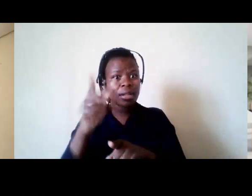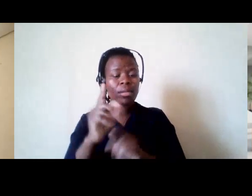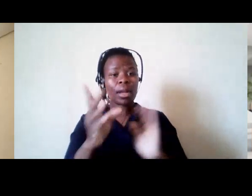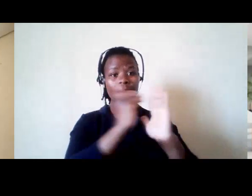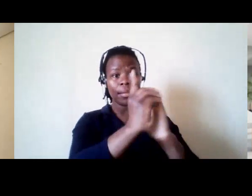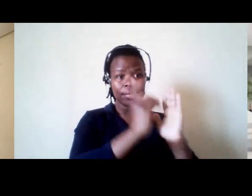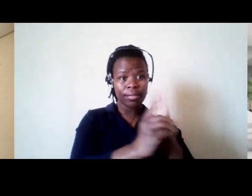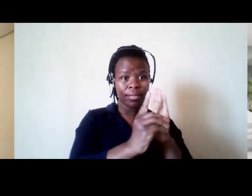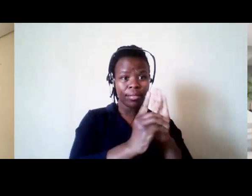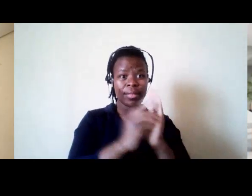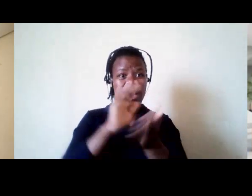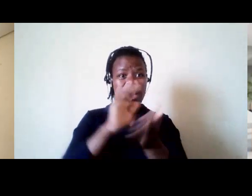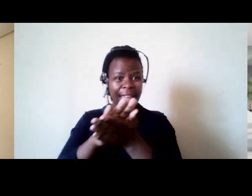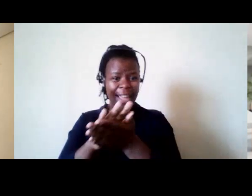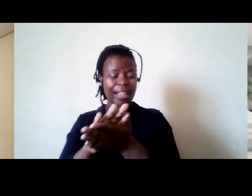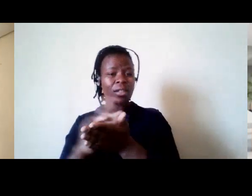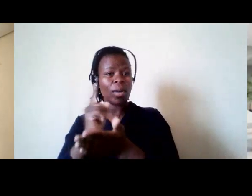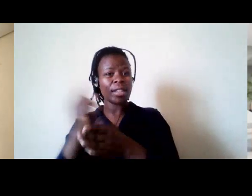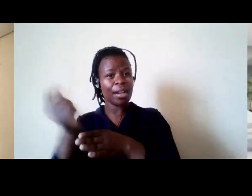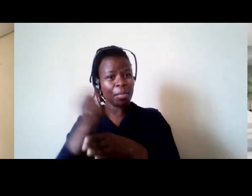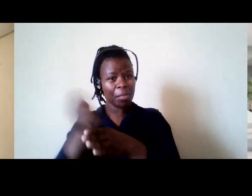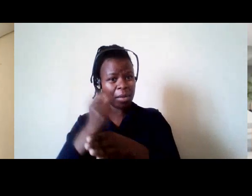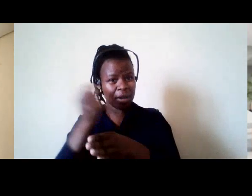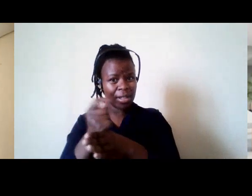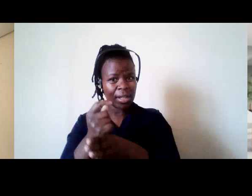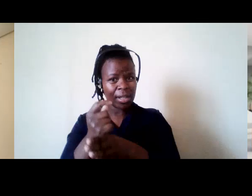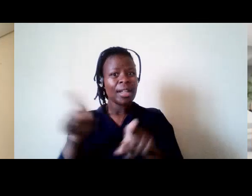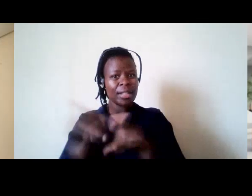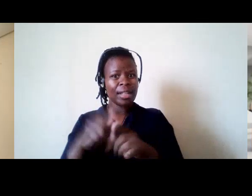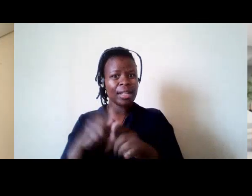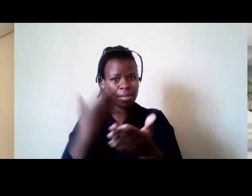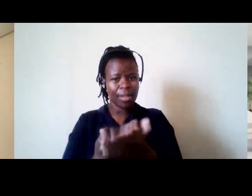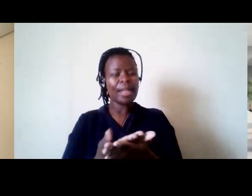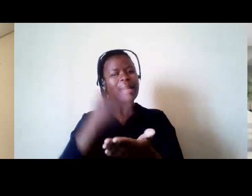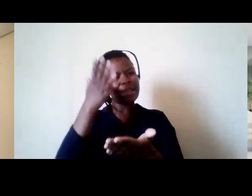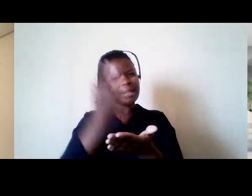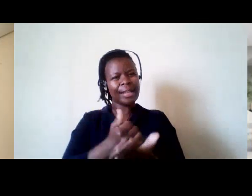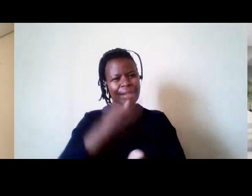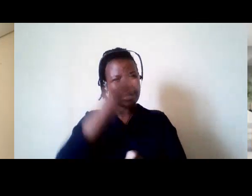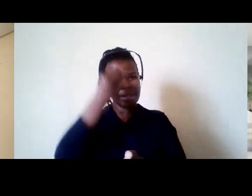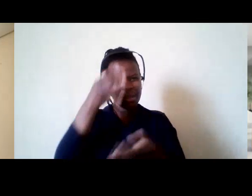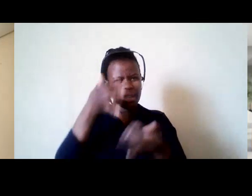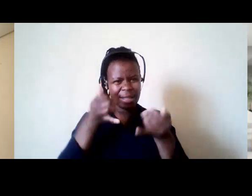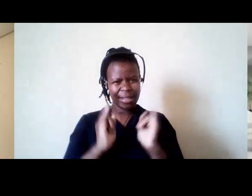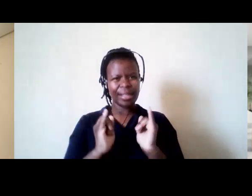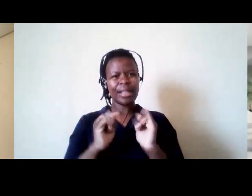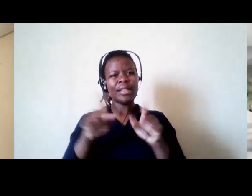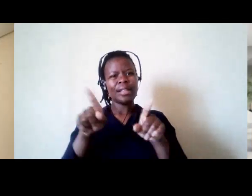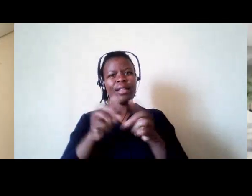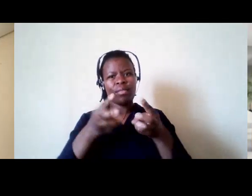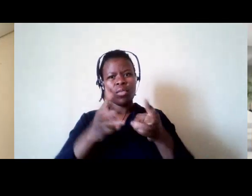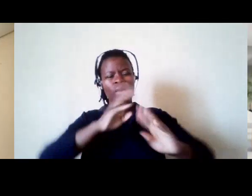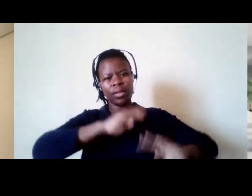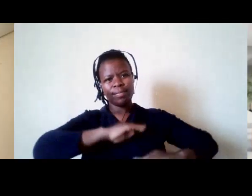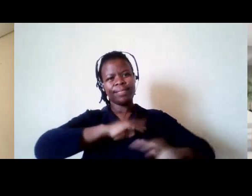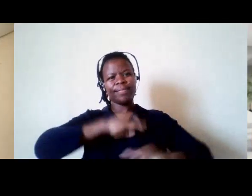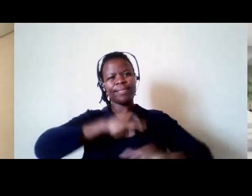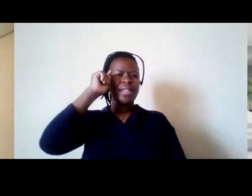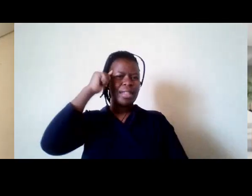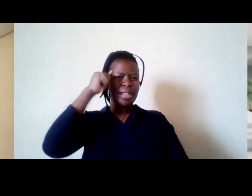gaps, we aren't going to be able to address these issues adequately. I I think that in regards